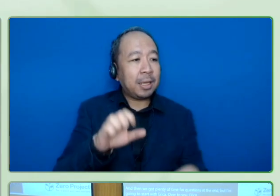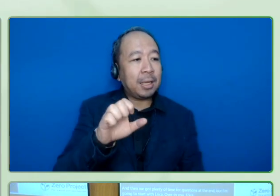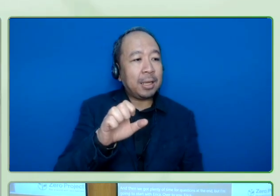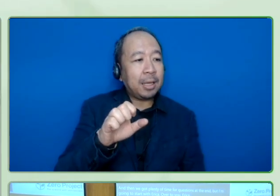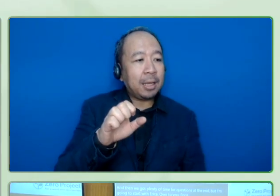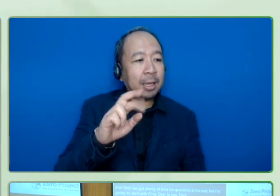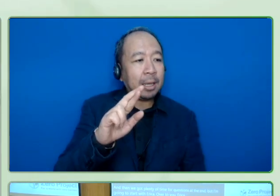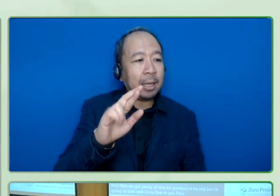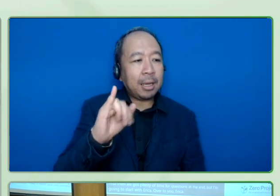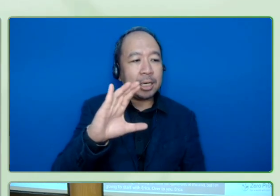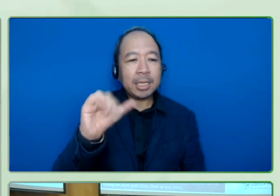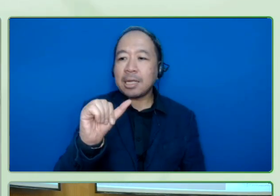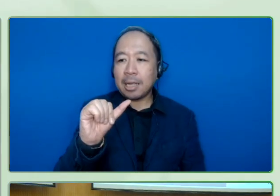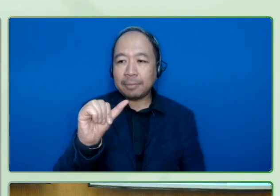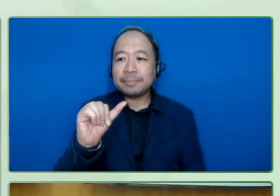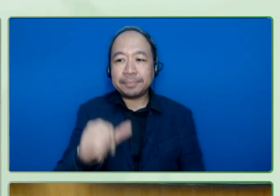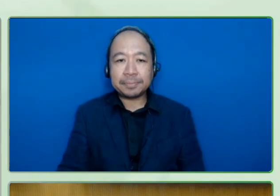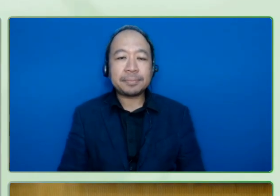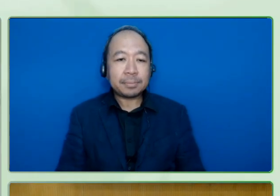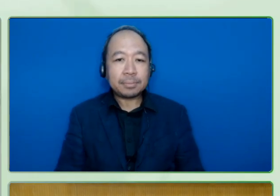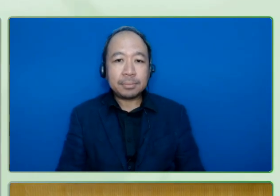thanks. Press your button. Yes. Your red button. No, here.